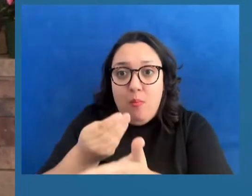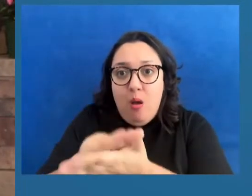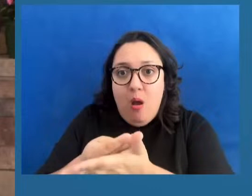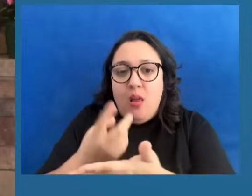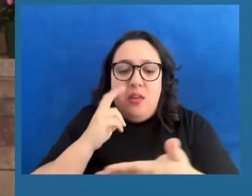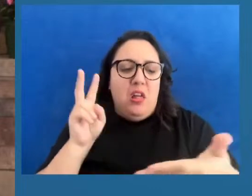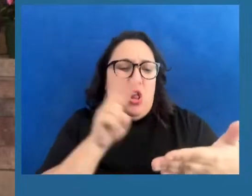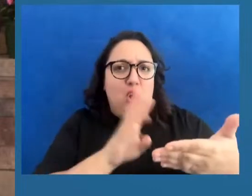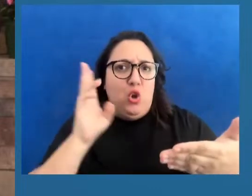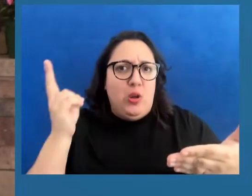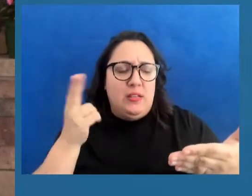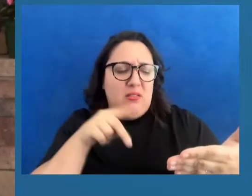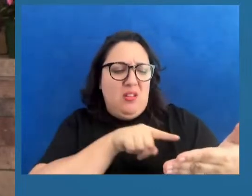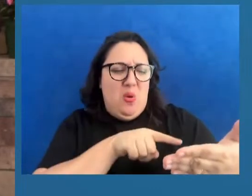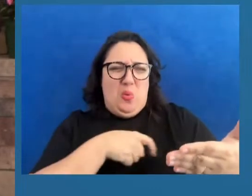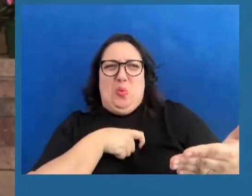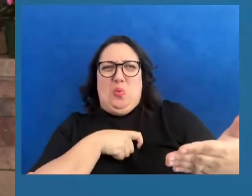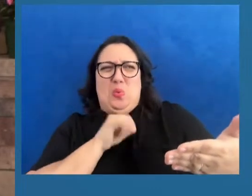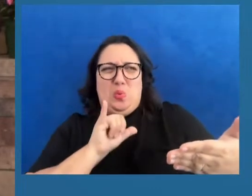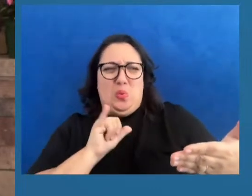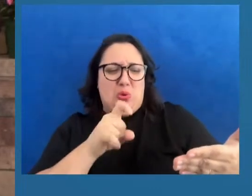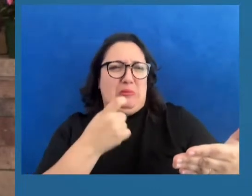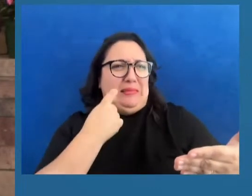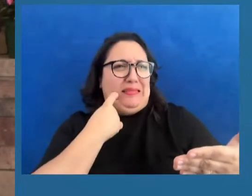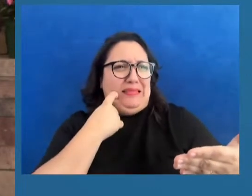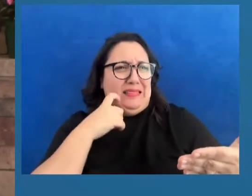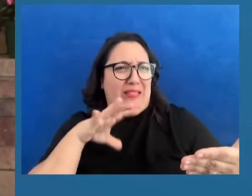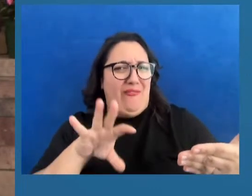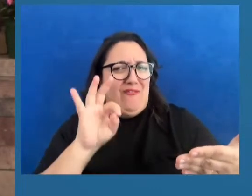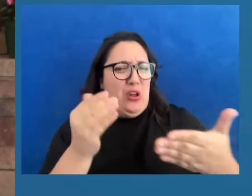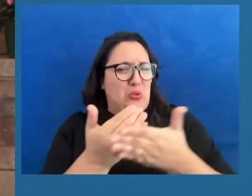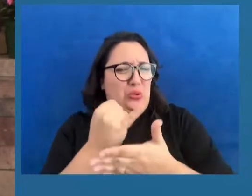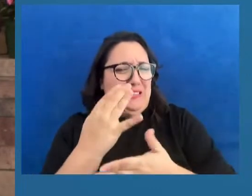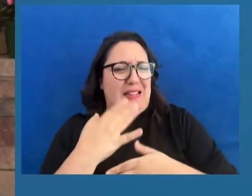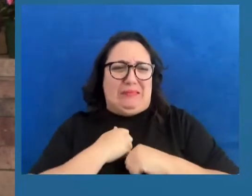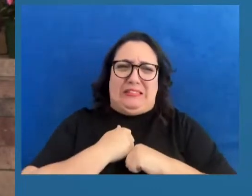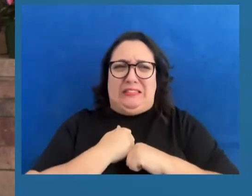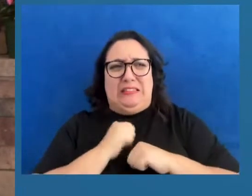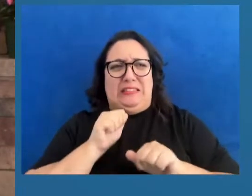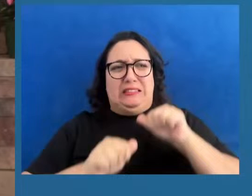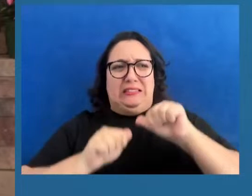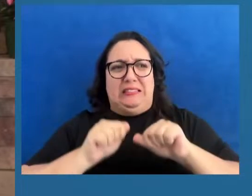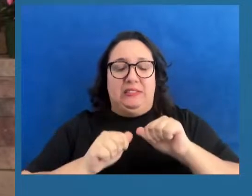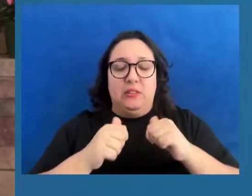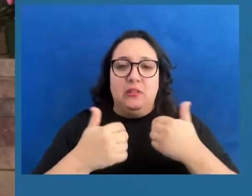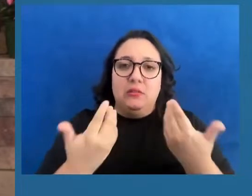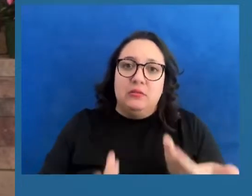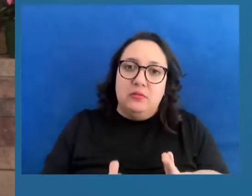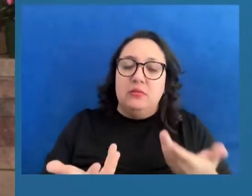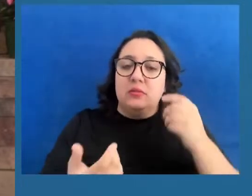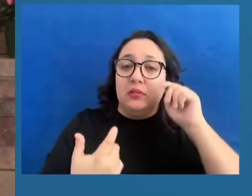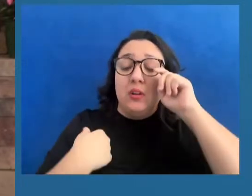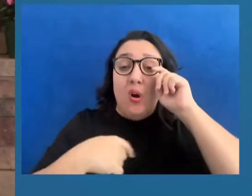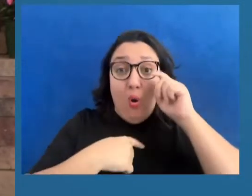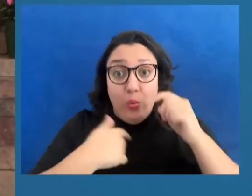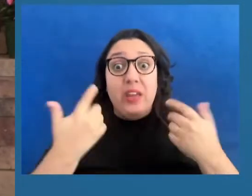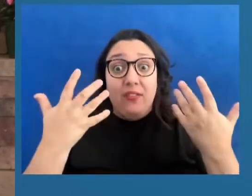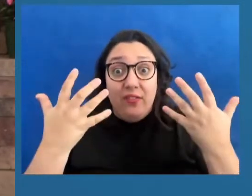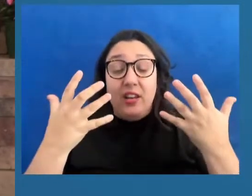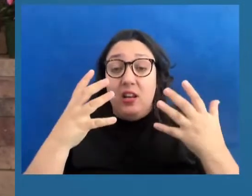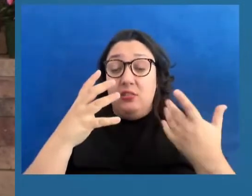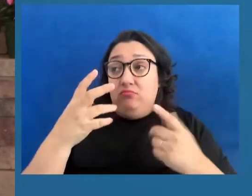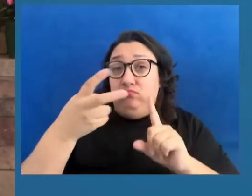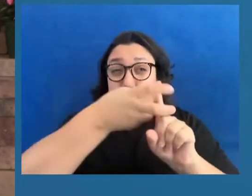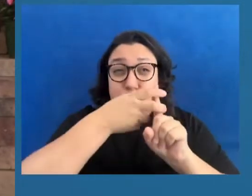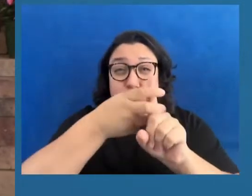And what I want to be able to do is also, to our businesses that we're attracting here, we're doing really well attracting businesses to the Rochester